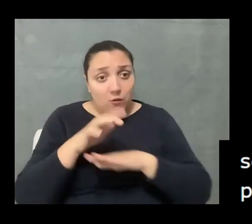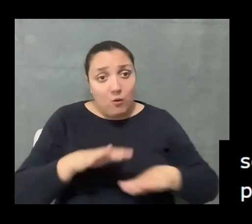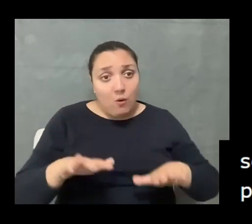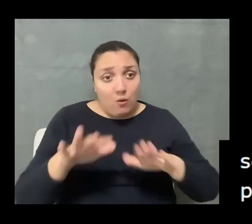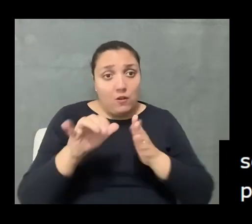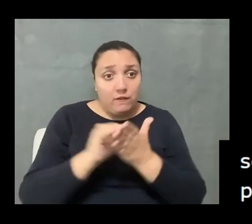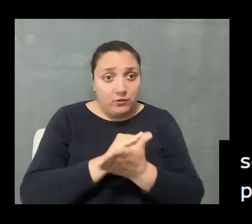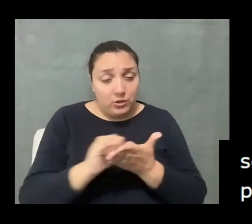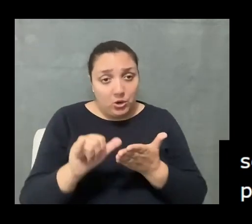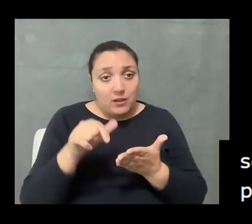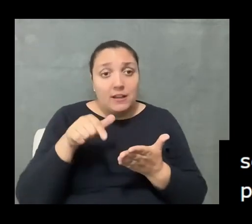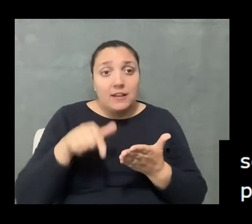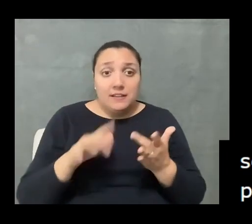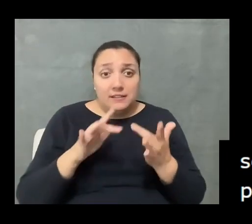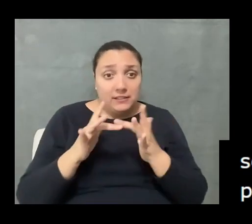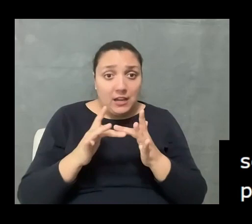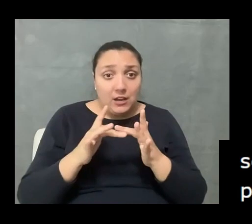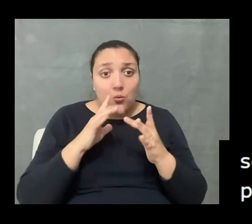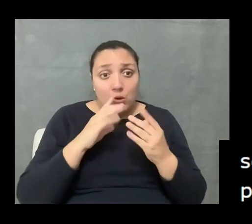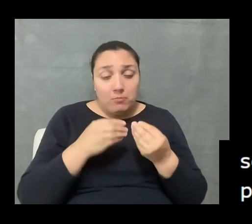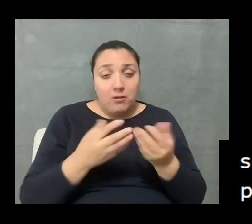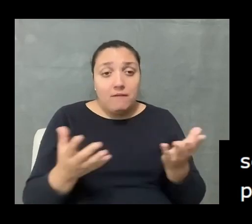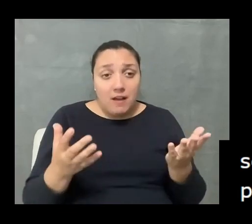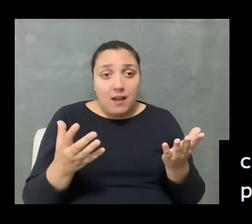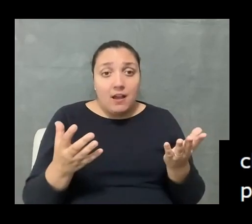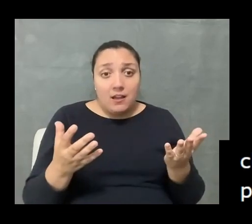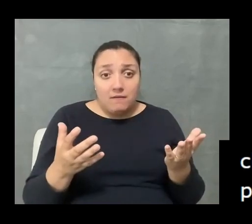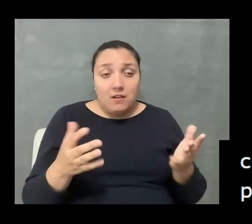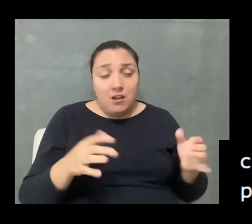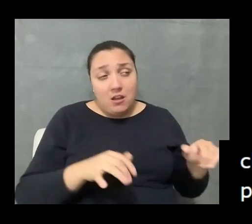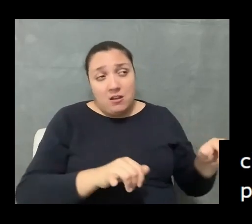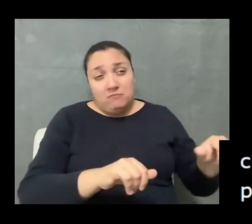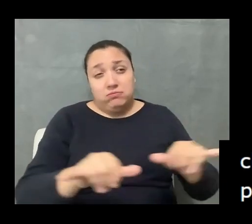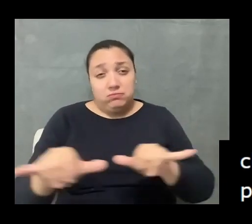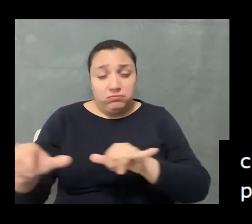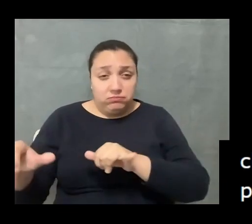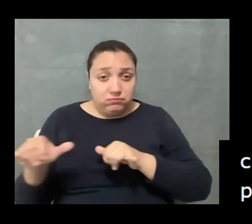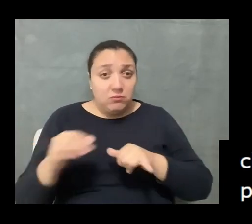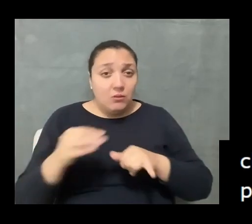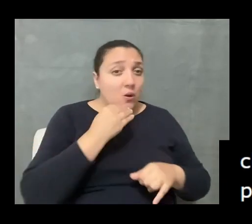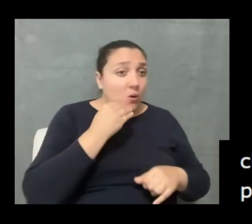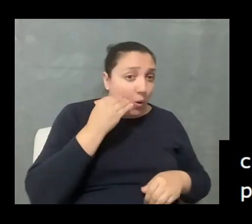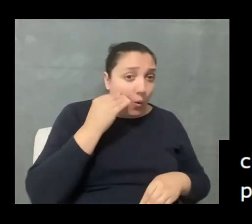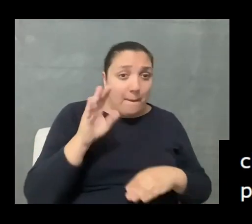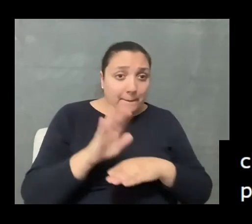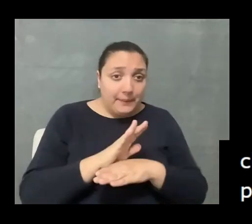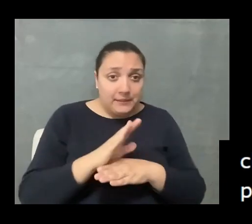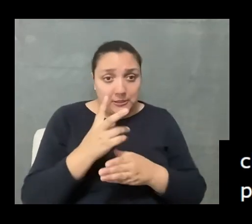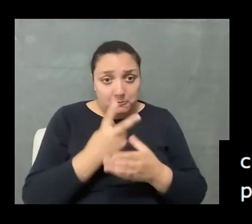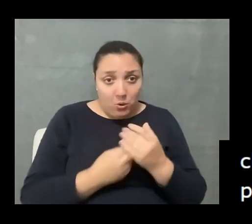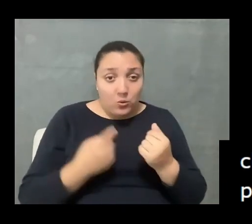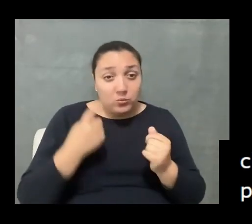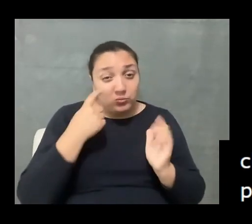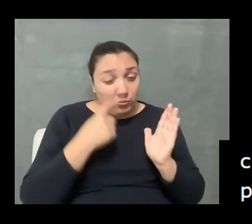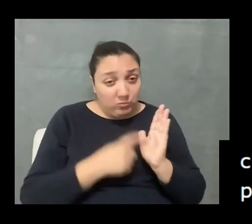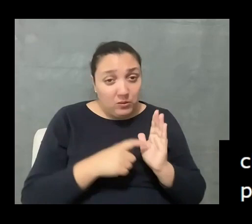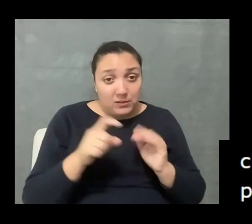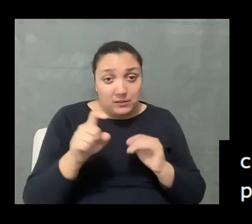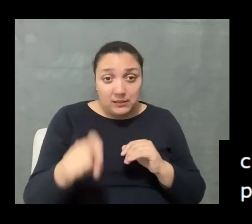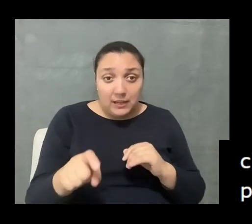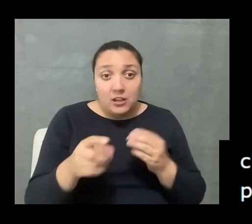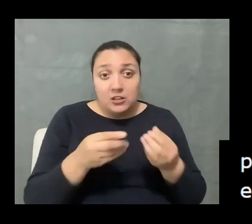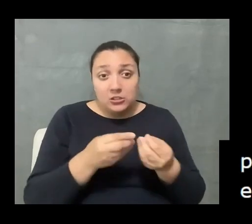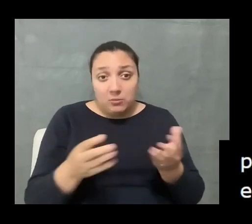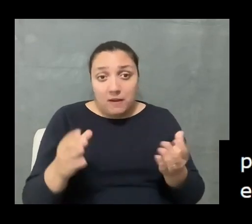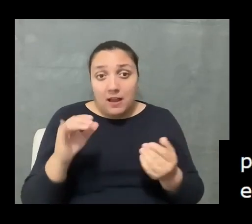This network will deliver symmetrical multi-gig broadband services to homes and businesses. We recognize the need to provide